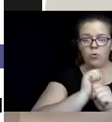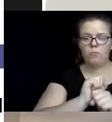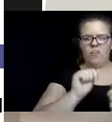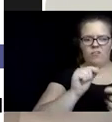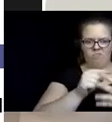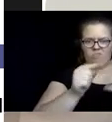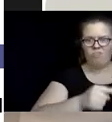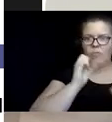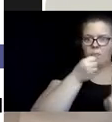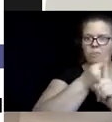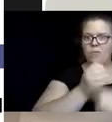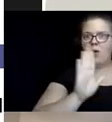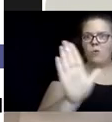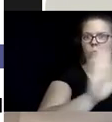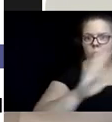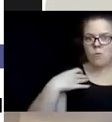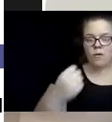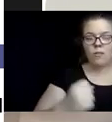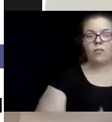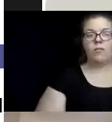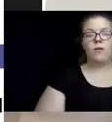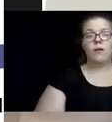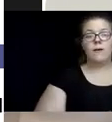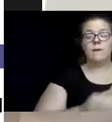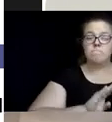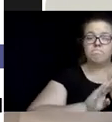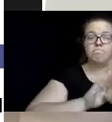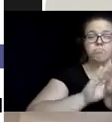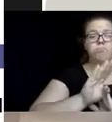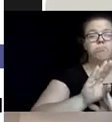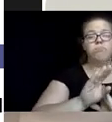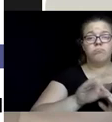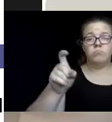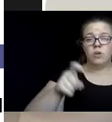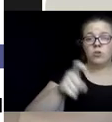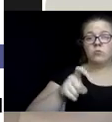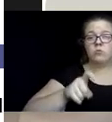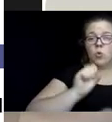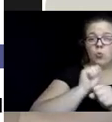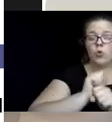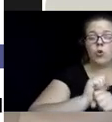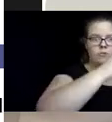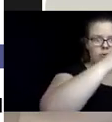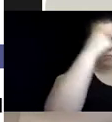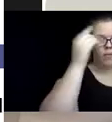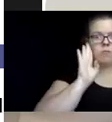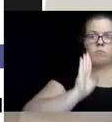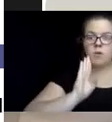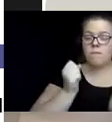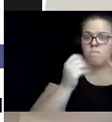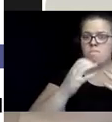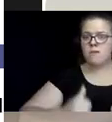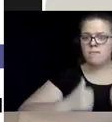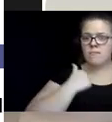health. Incrementally, a higher percentage of essential workers were Black and brown, and many lived in